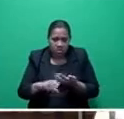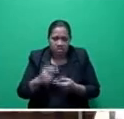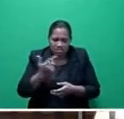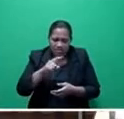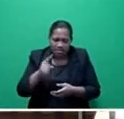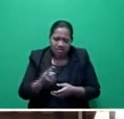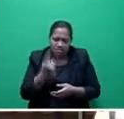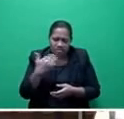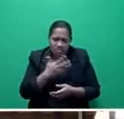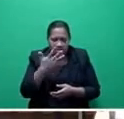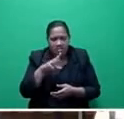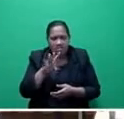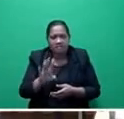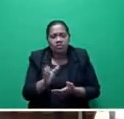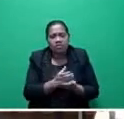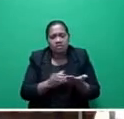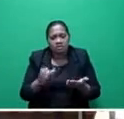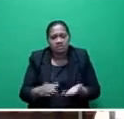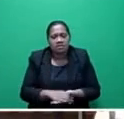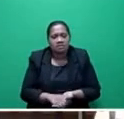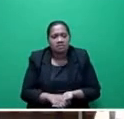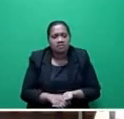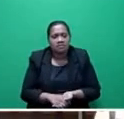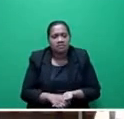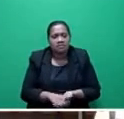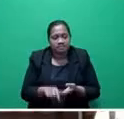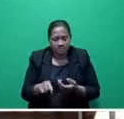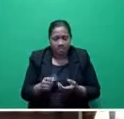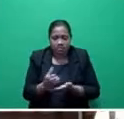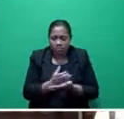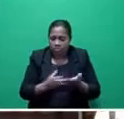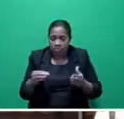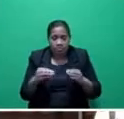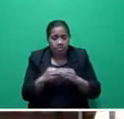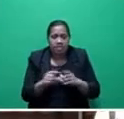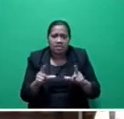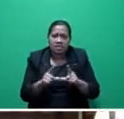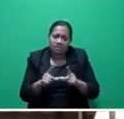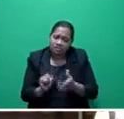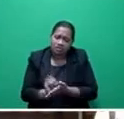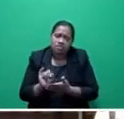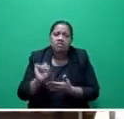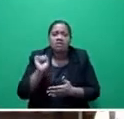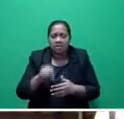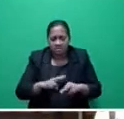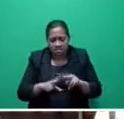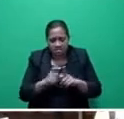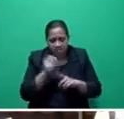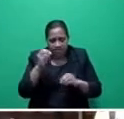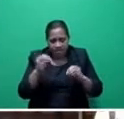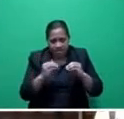17,194 customers. These include the relief package offered by commercial banks, licensed credit institutions, and of course FDB, Mr. Speaker,